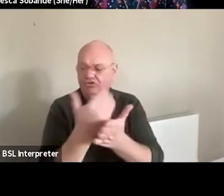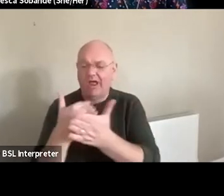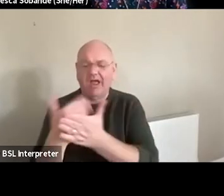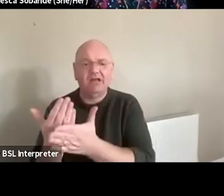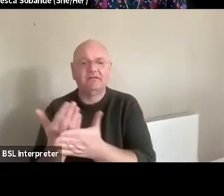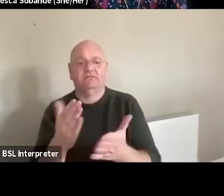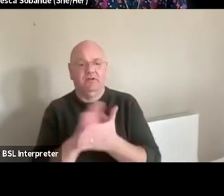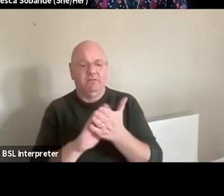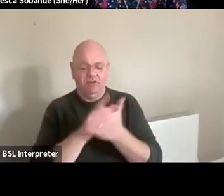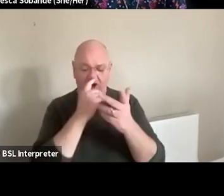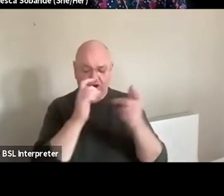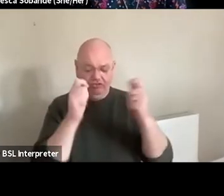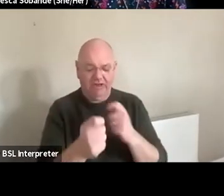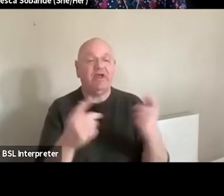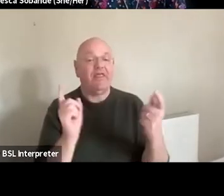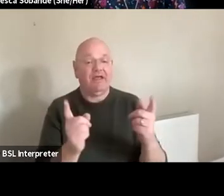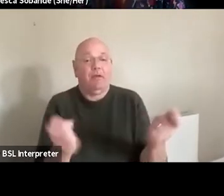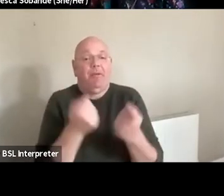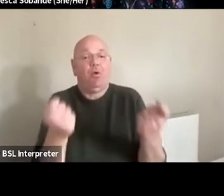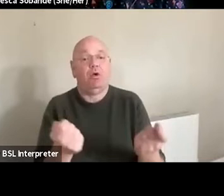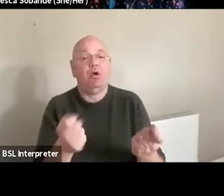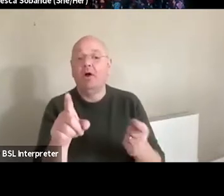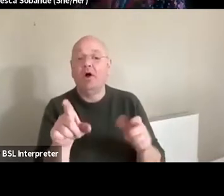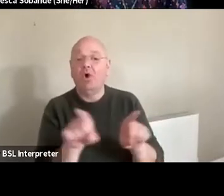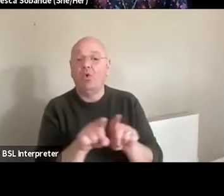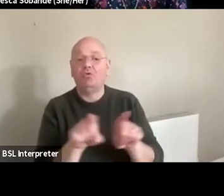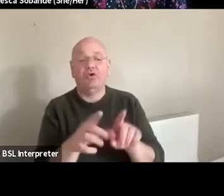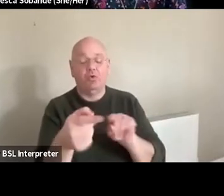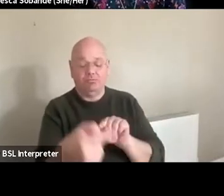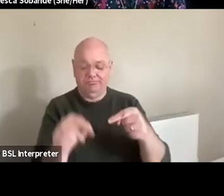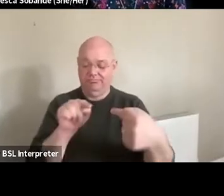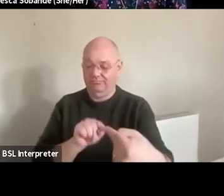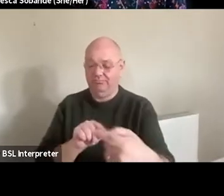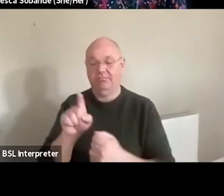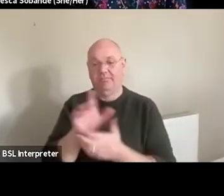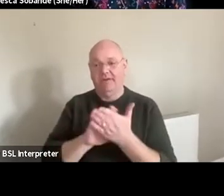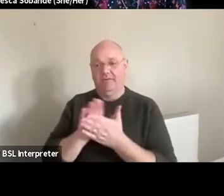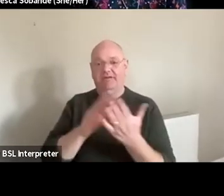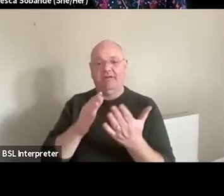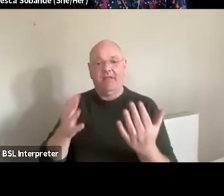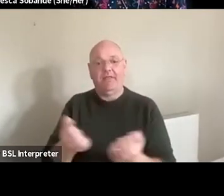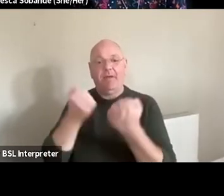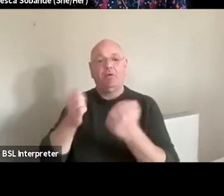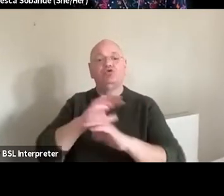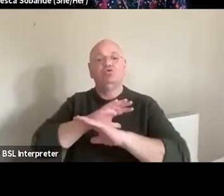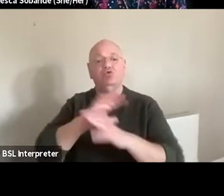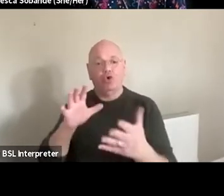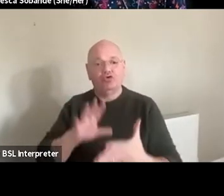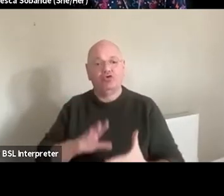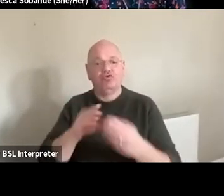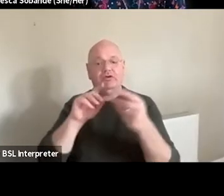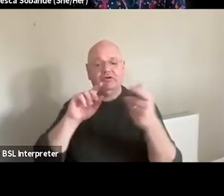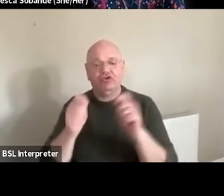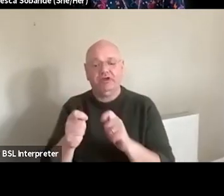But then I got to thinking as well about the whole other side of exactly the same coin, which is the power to not create change, and the power to maintain